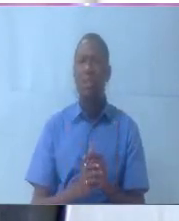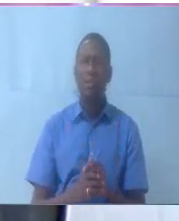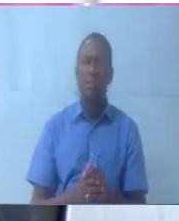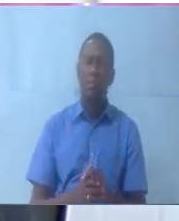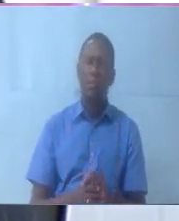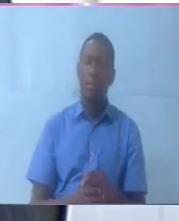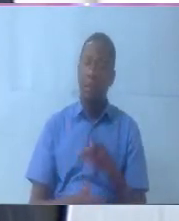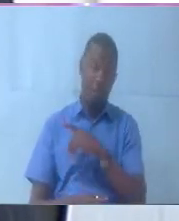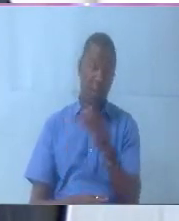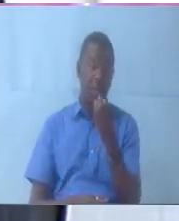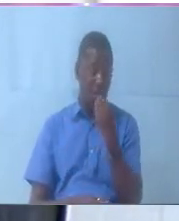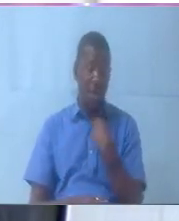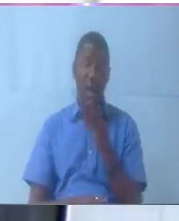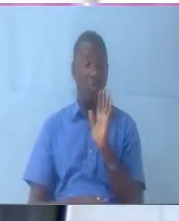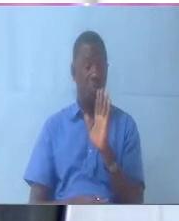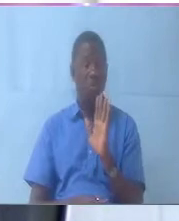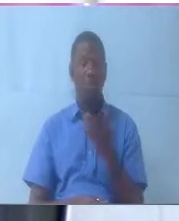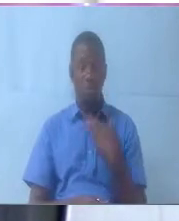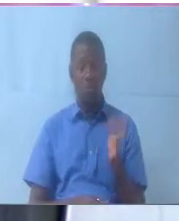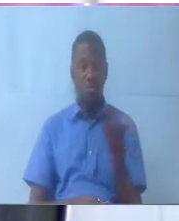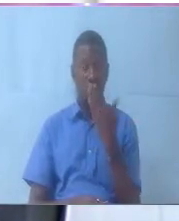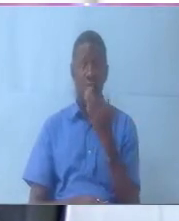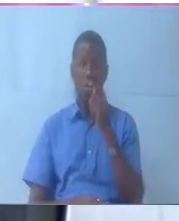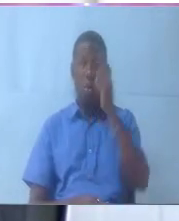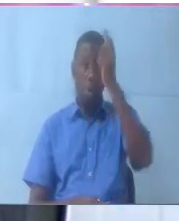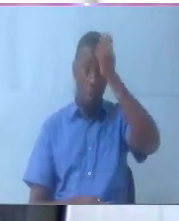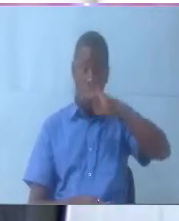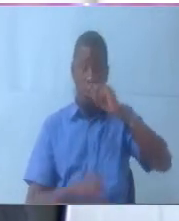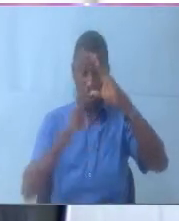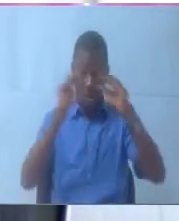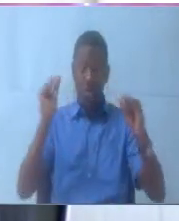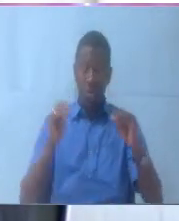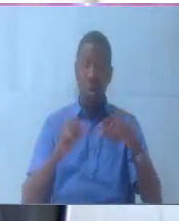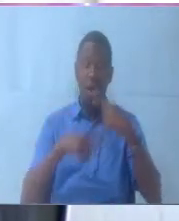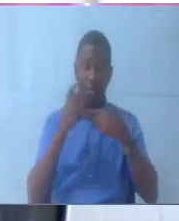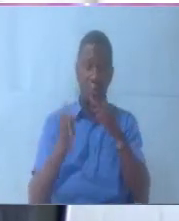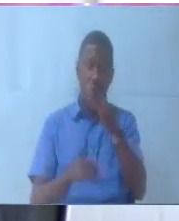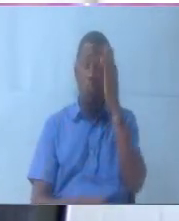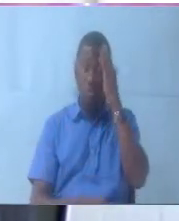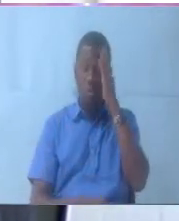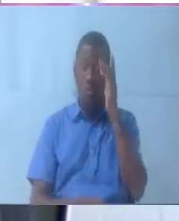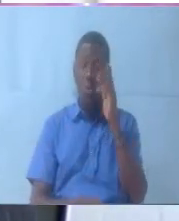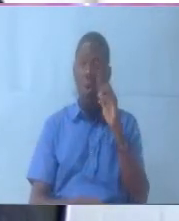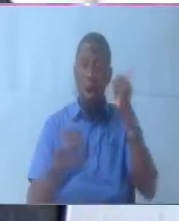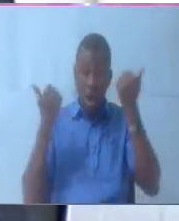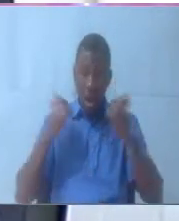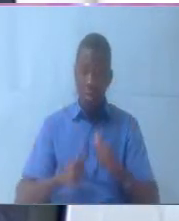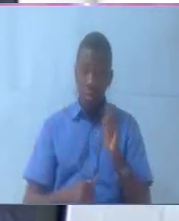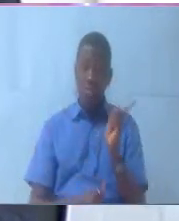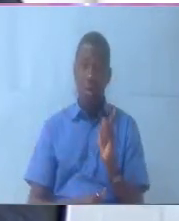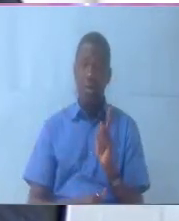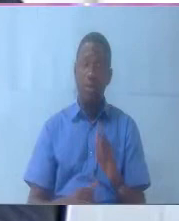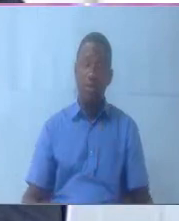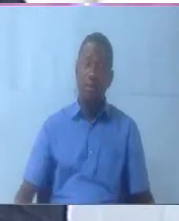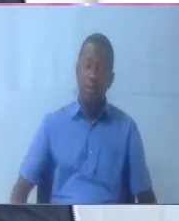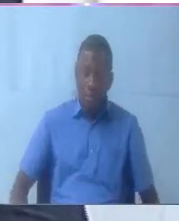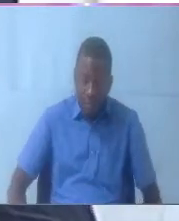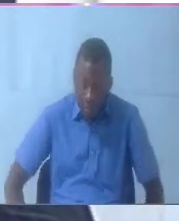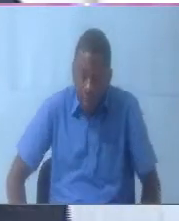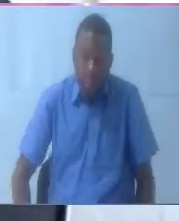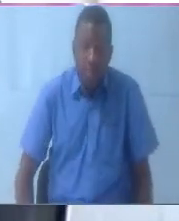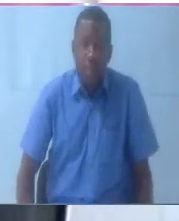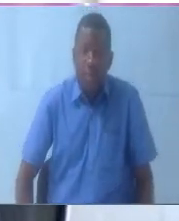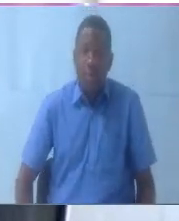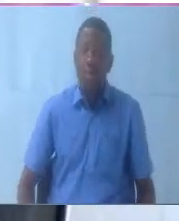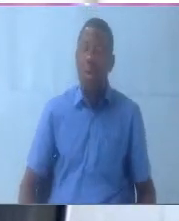So they said, well, let's go to the police station. You will know what has happened. ina rafanya ngata police officer to ibalo na le menketa On the way to the police station,